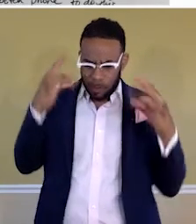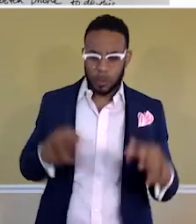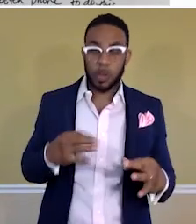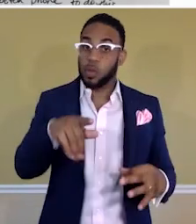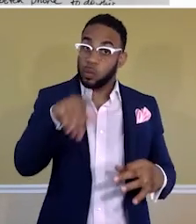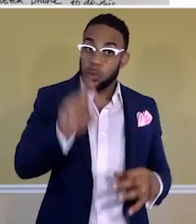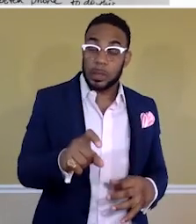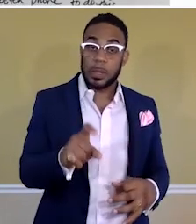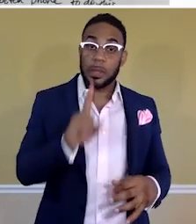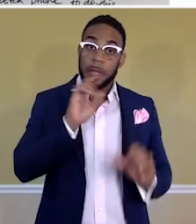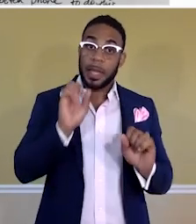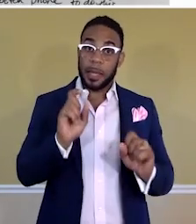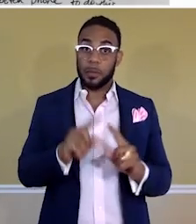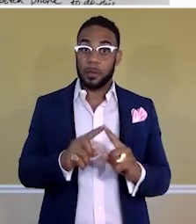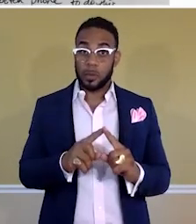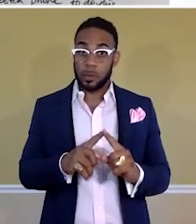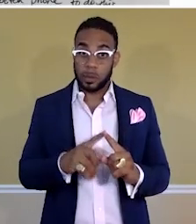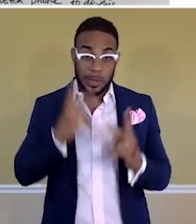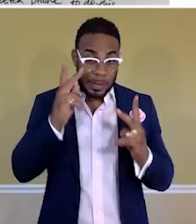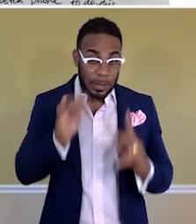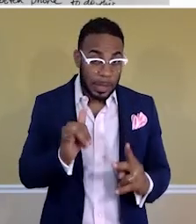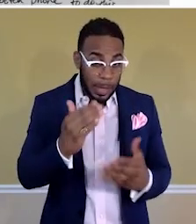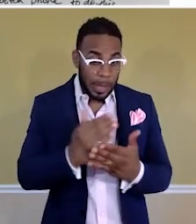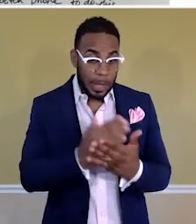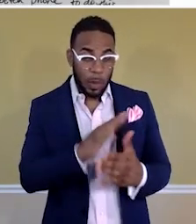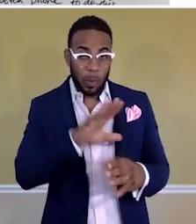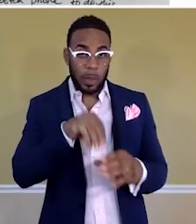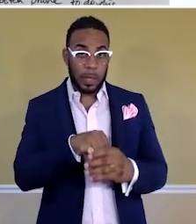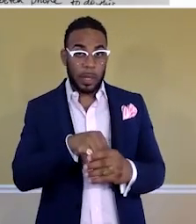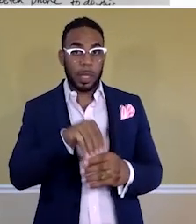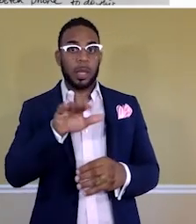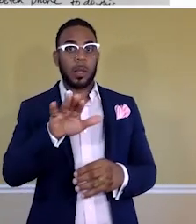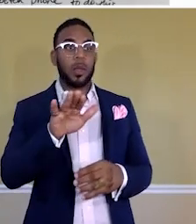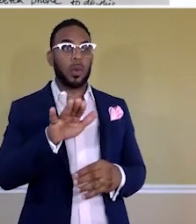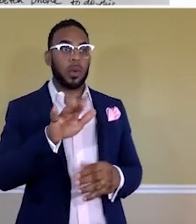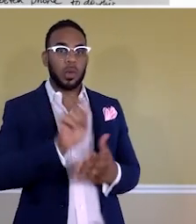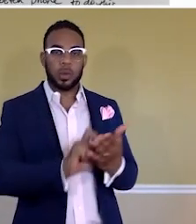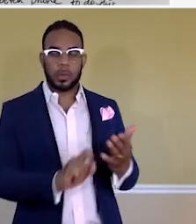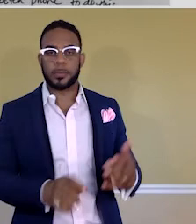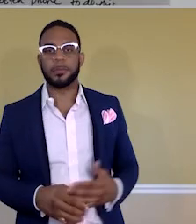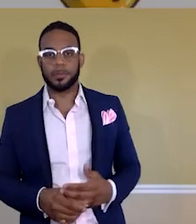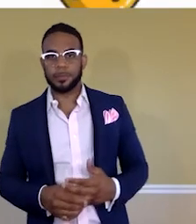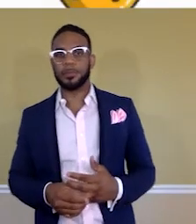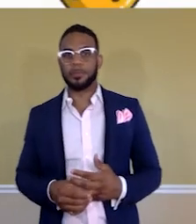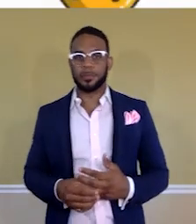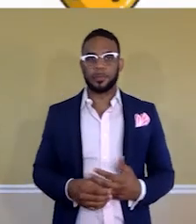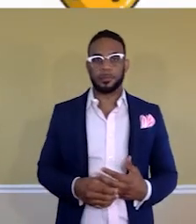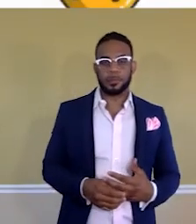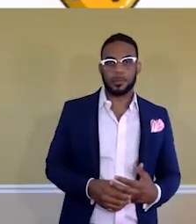you should be able to see that listed within your journal.